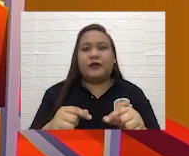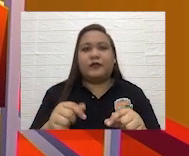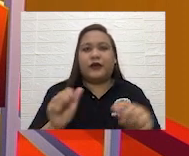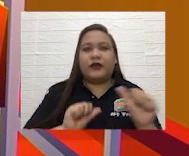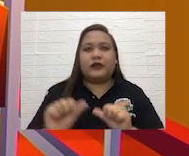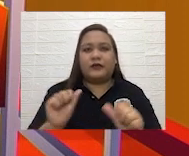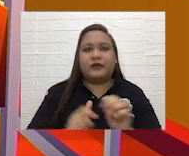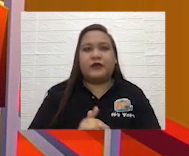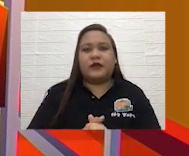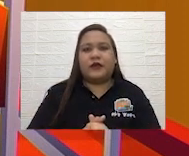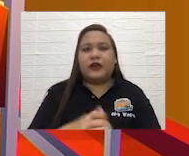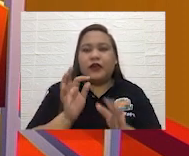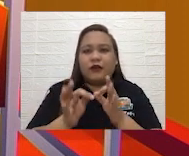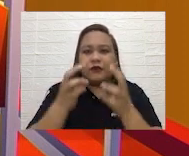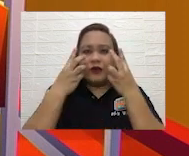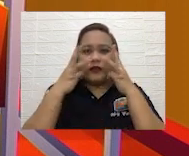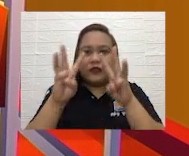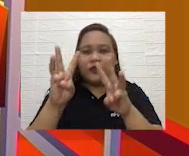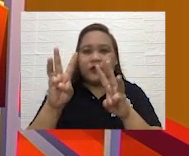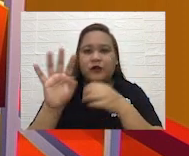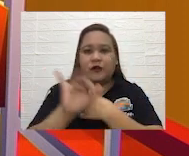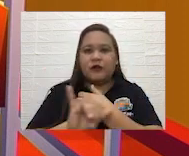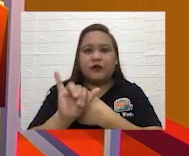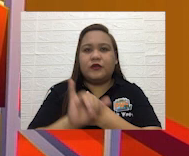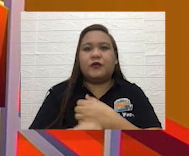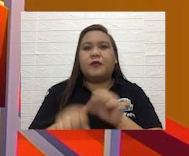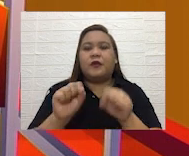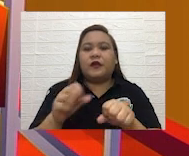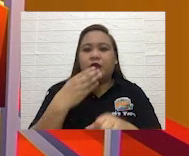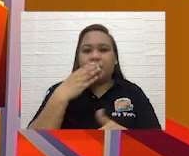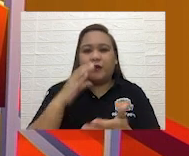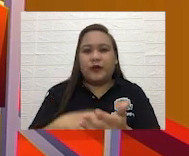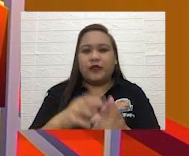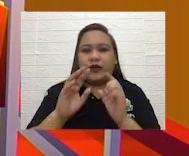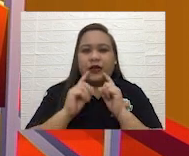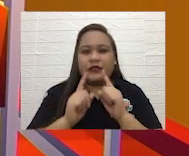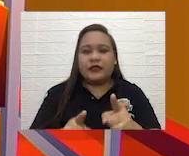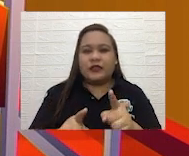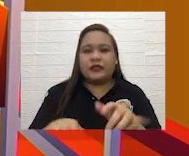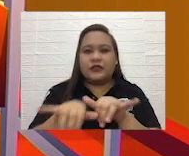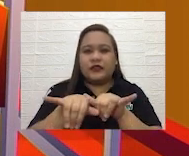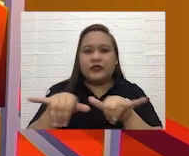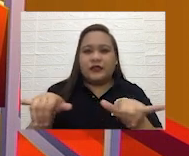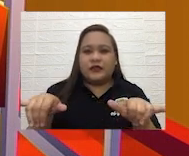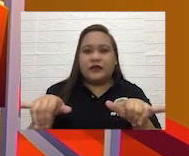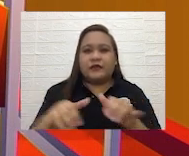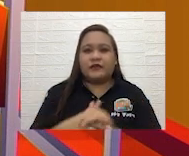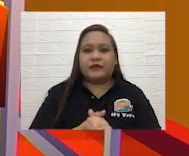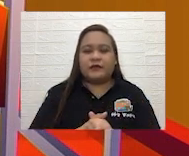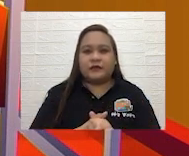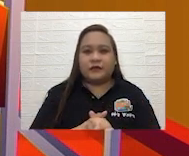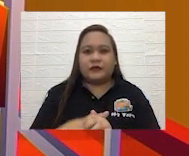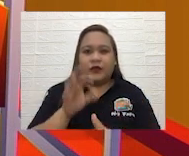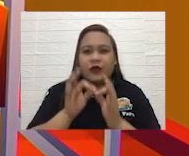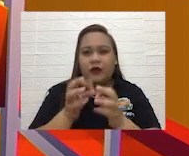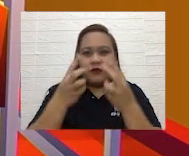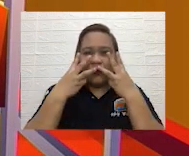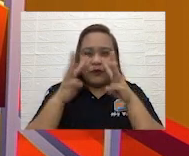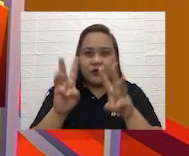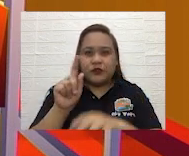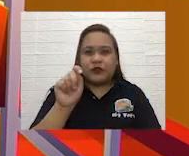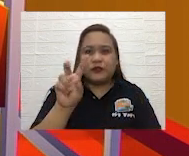shape. If you are watching via YouTube channel, you can comment your answer in the comment section